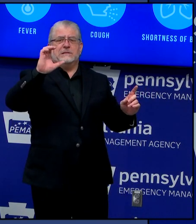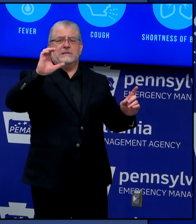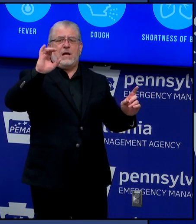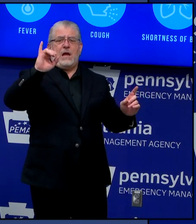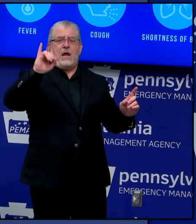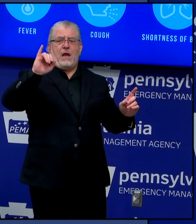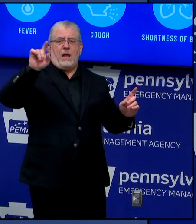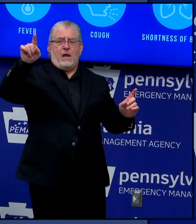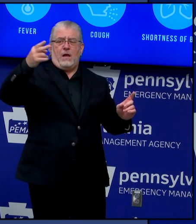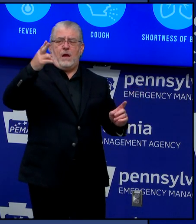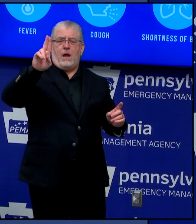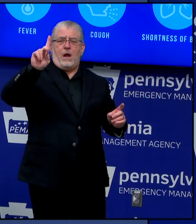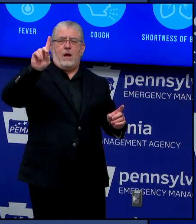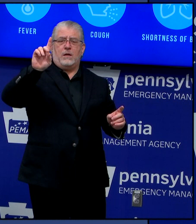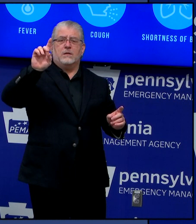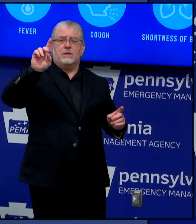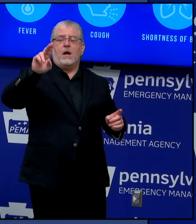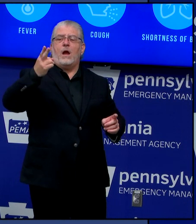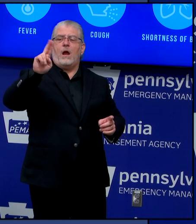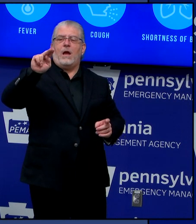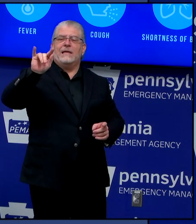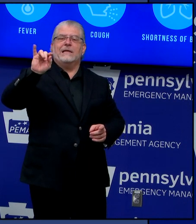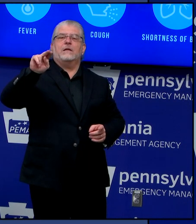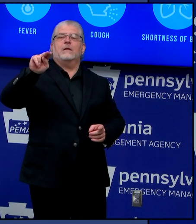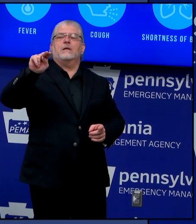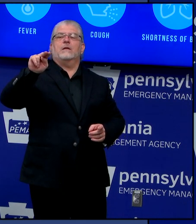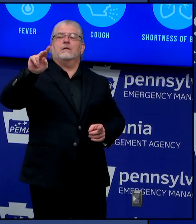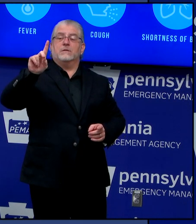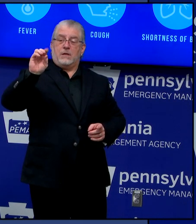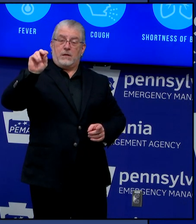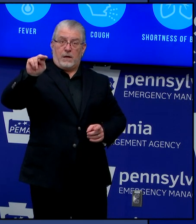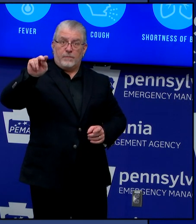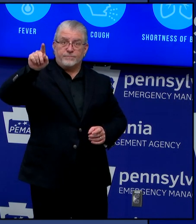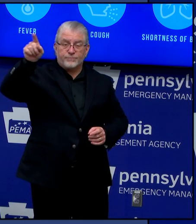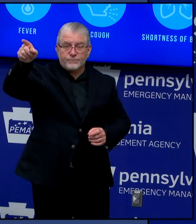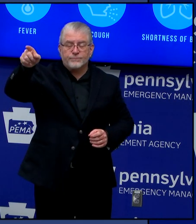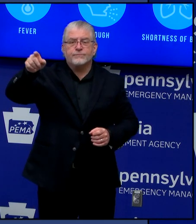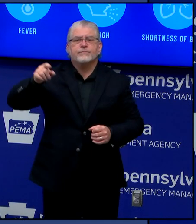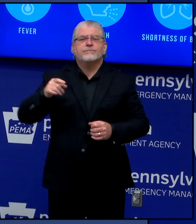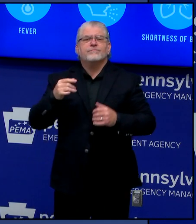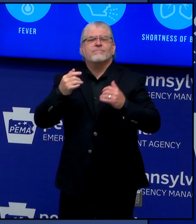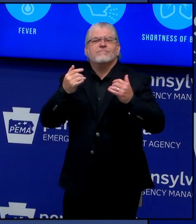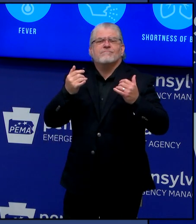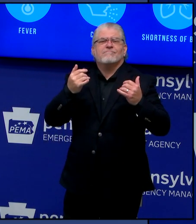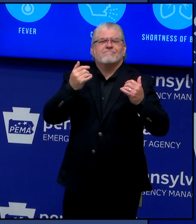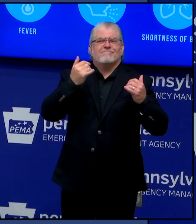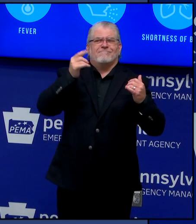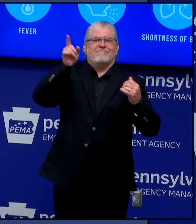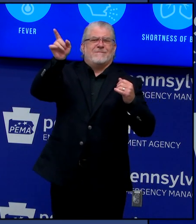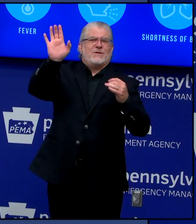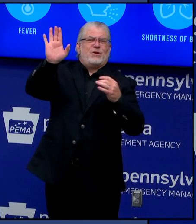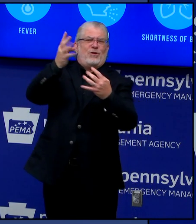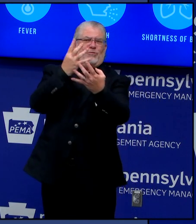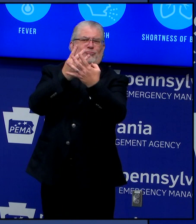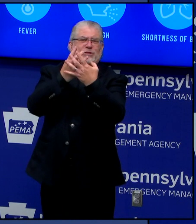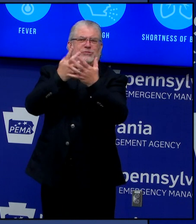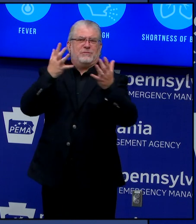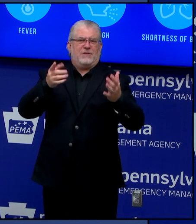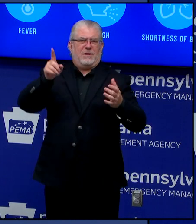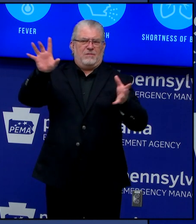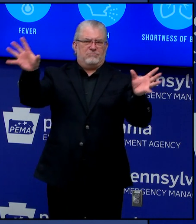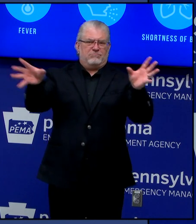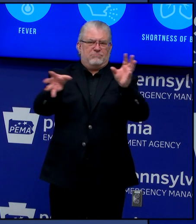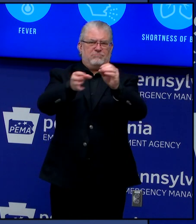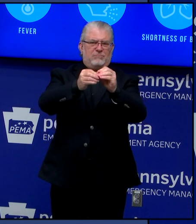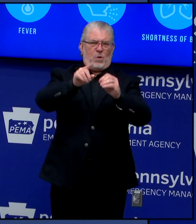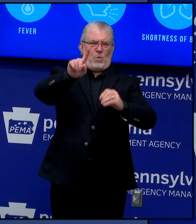reporting 109 total cases of COVID-19. The Department of Corrections is reporting 108 inmates and 32 staff have